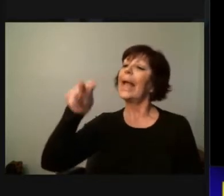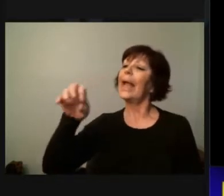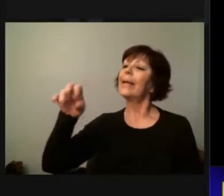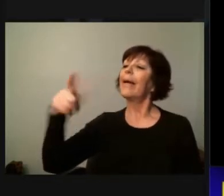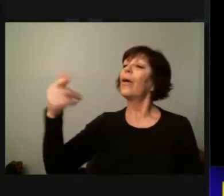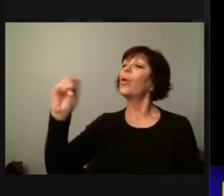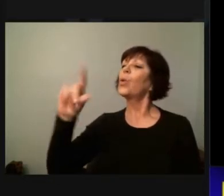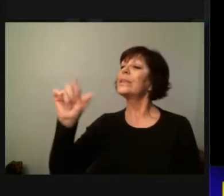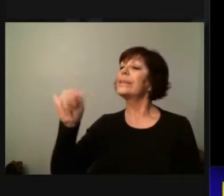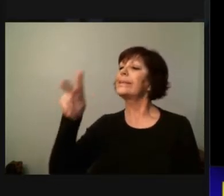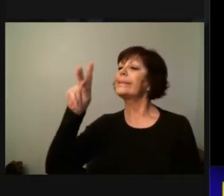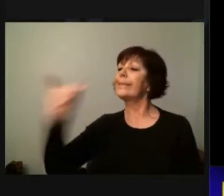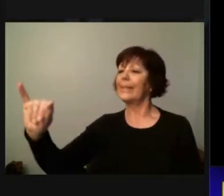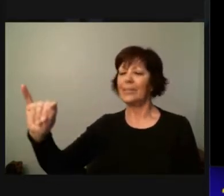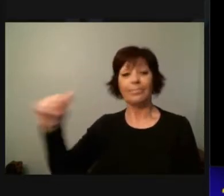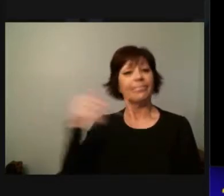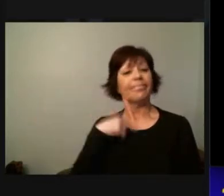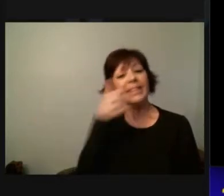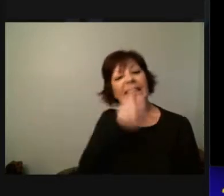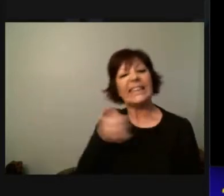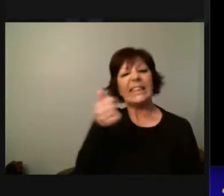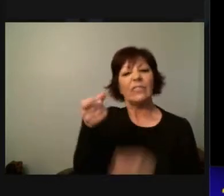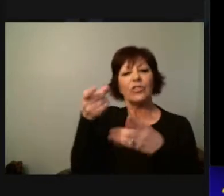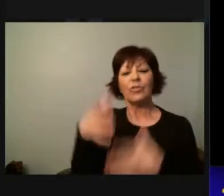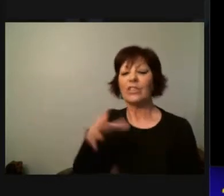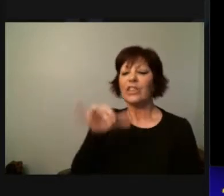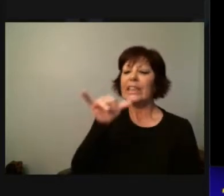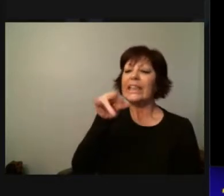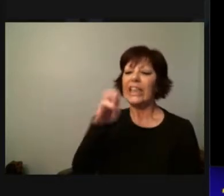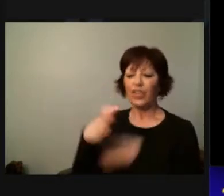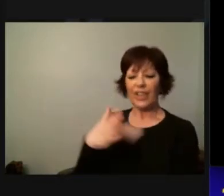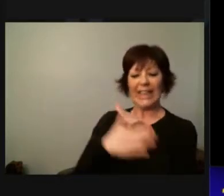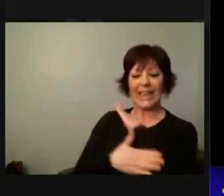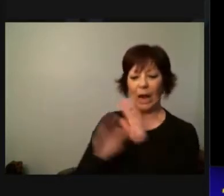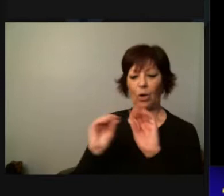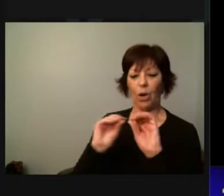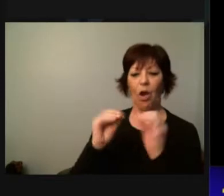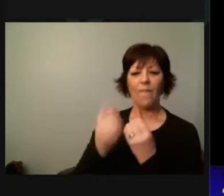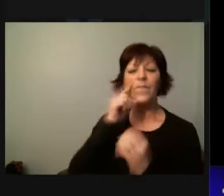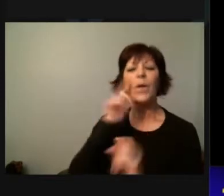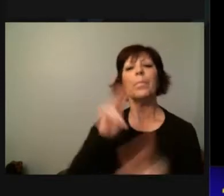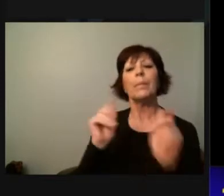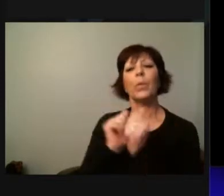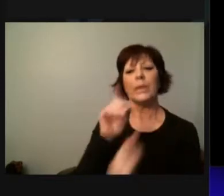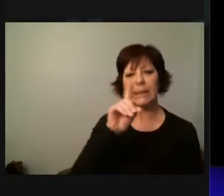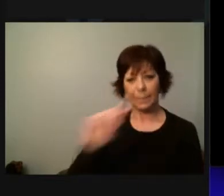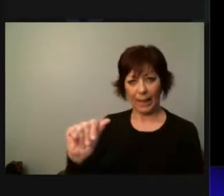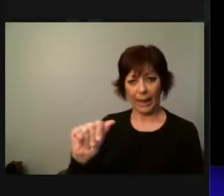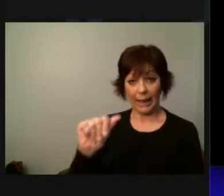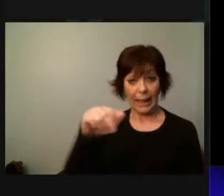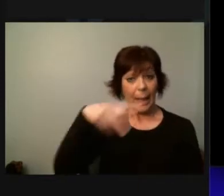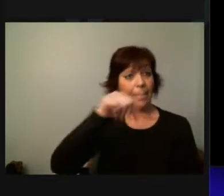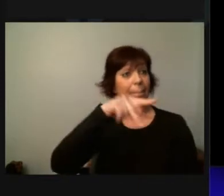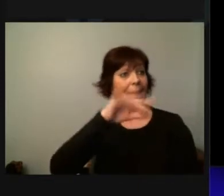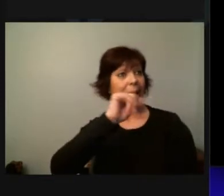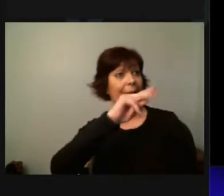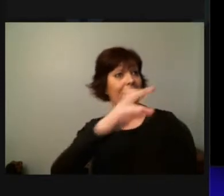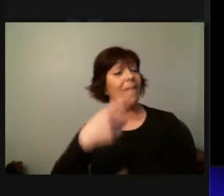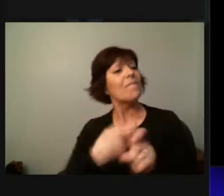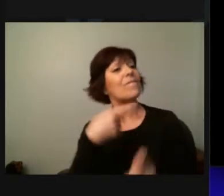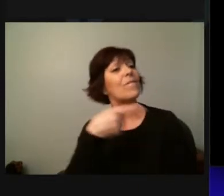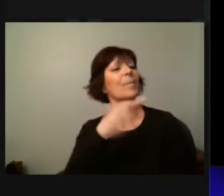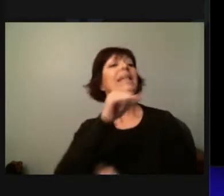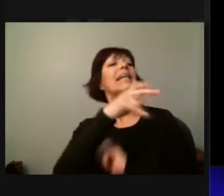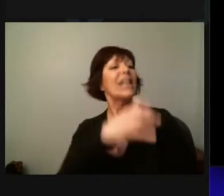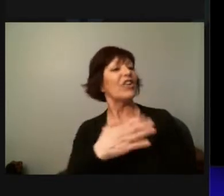am the Executive Director of the Erie County Office for People with Disabilities. And Pati Ann is from the Erie